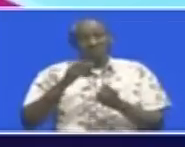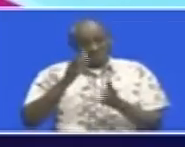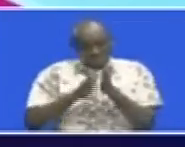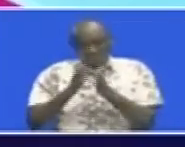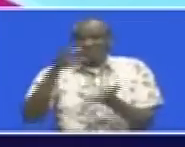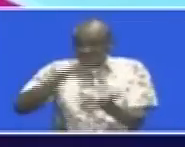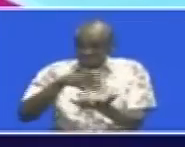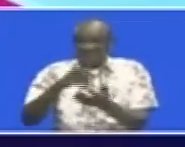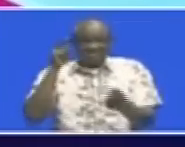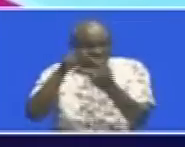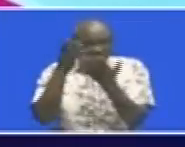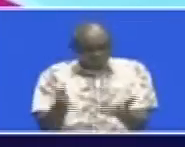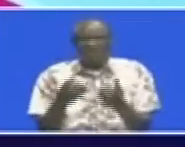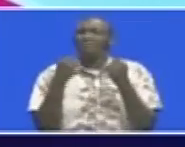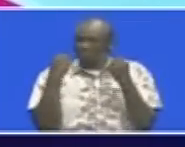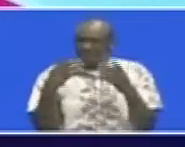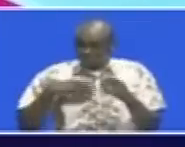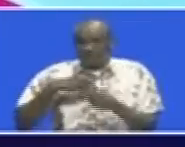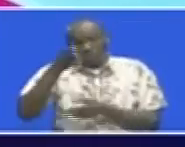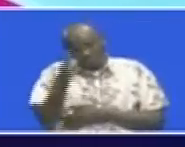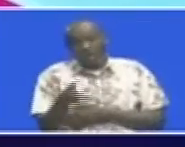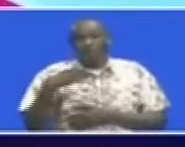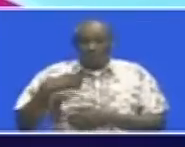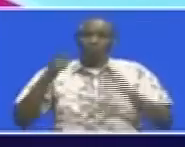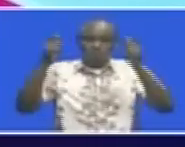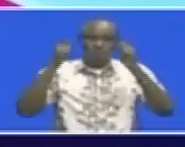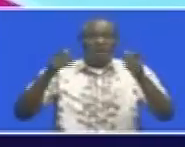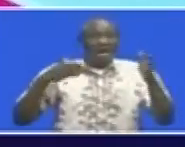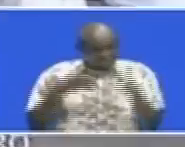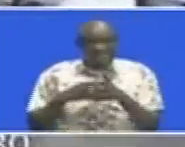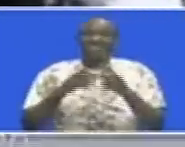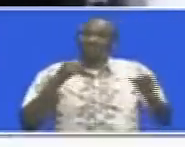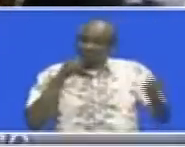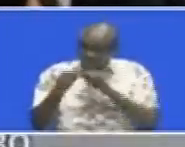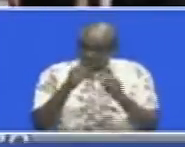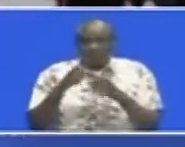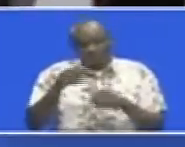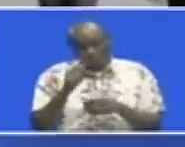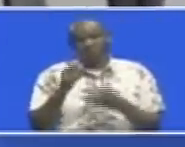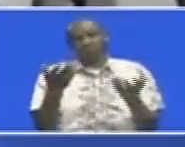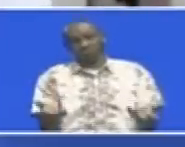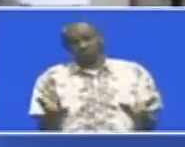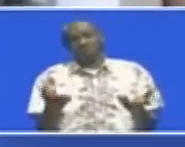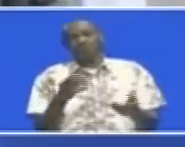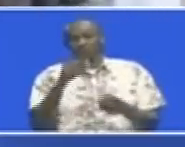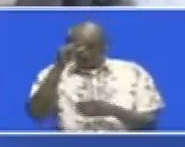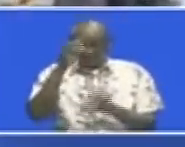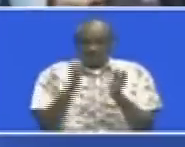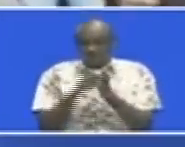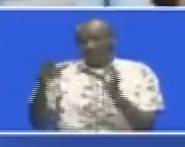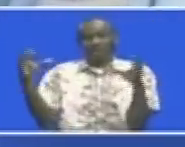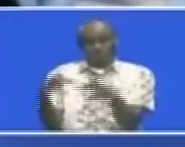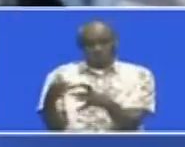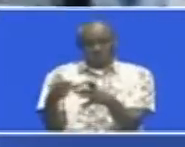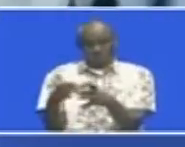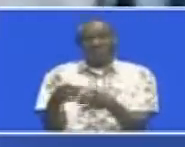morning targeted hundreds of people who had gathered to protest against violence between authorities and the Kurdish militant group.